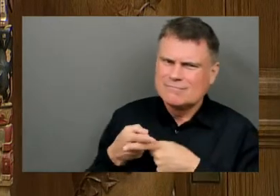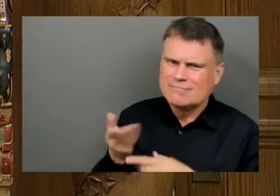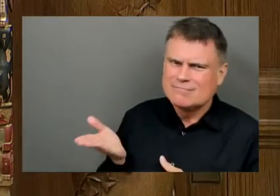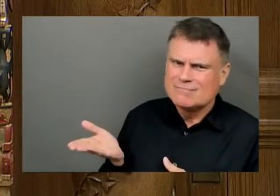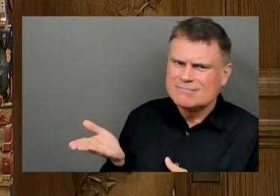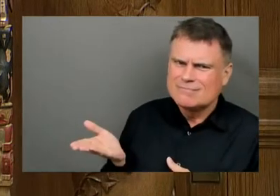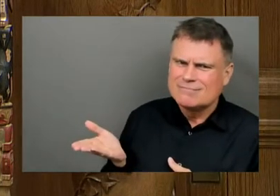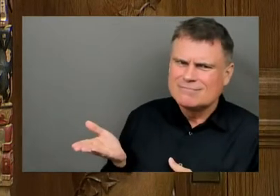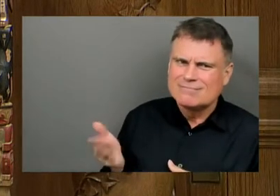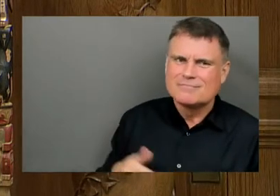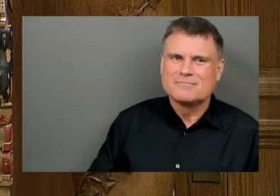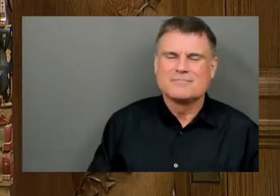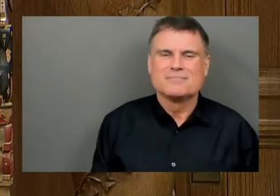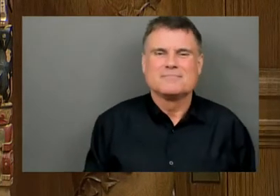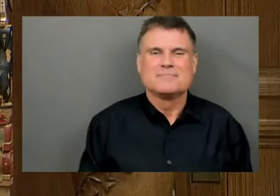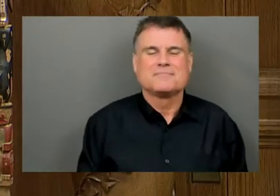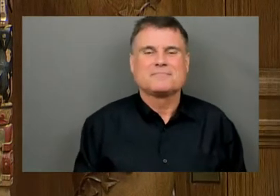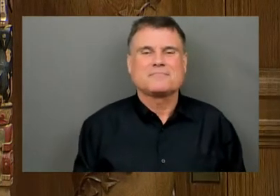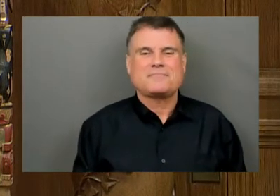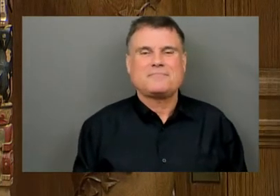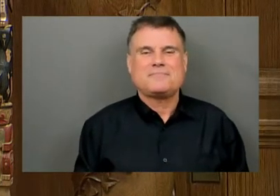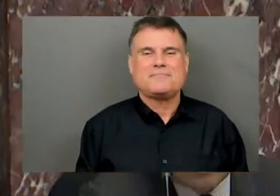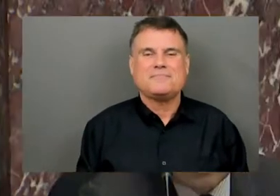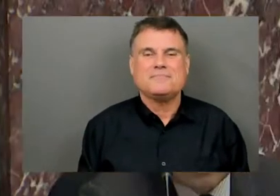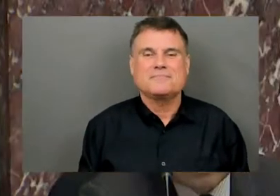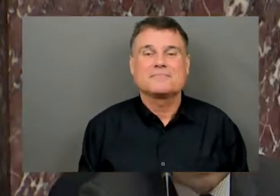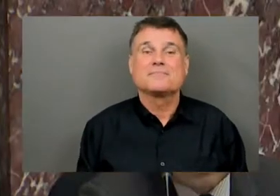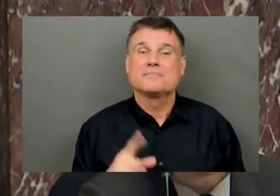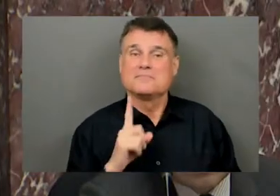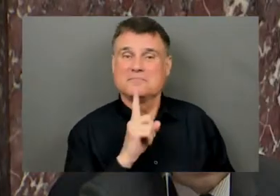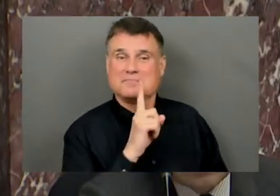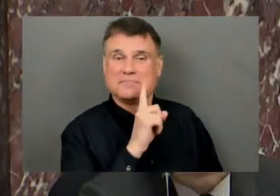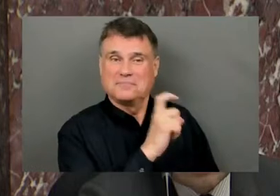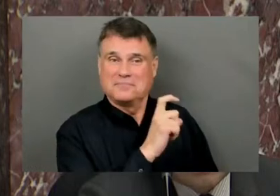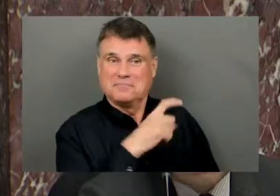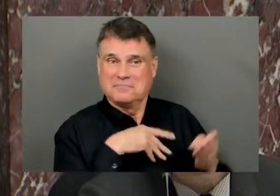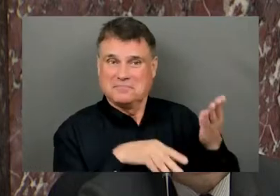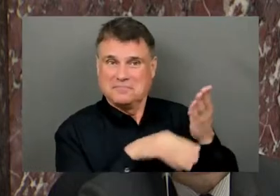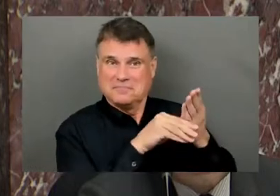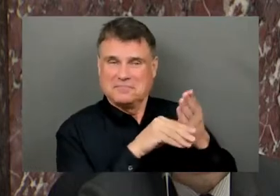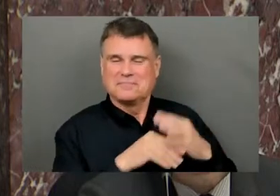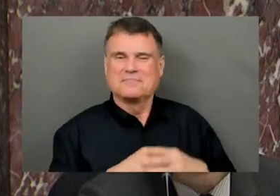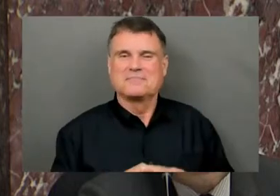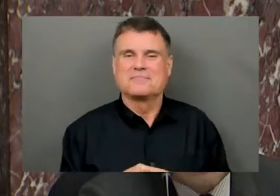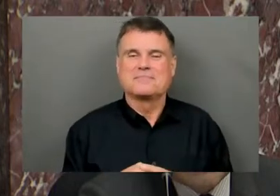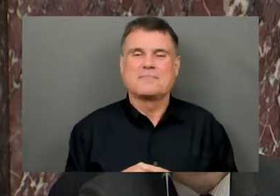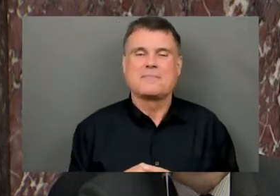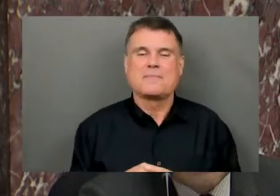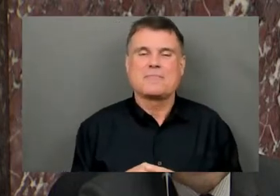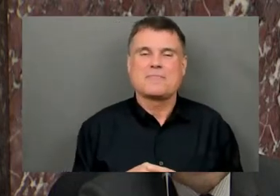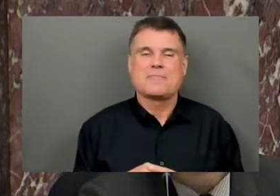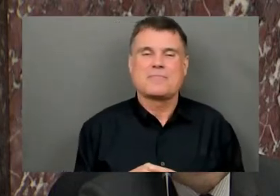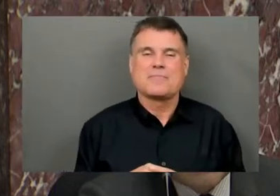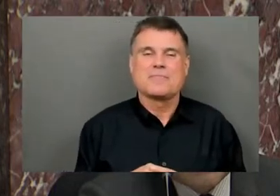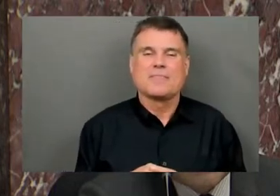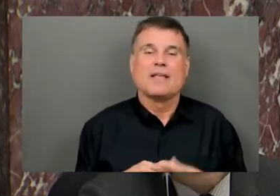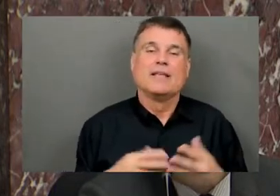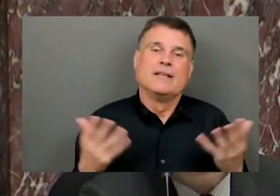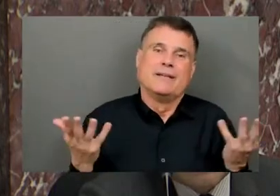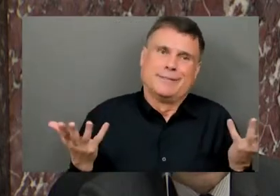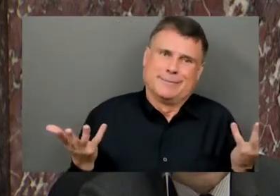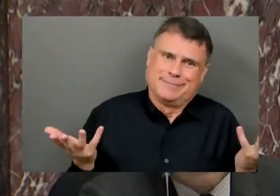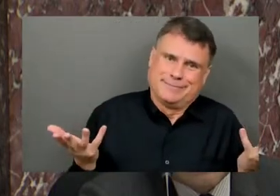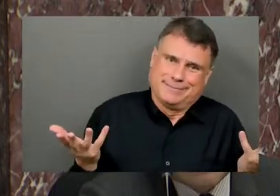Member for Prince George, Vailmount, supplemental. Well, nice try to the Premier of British Columbia. Let's be clear about